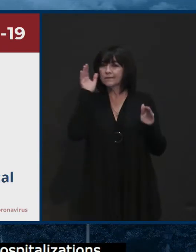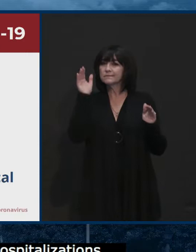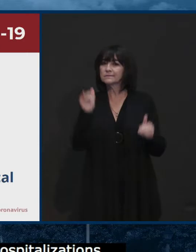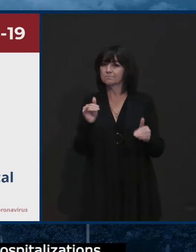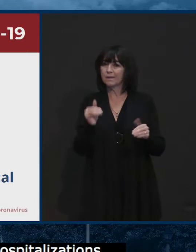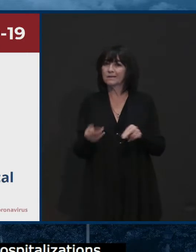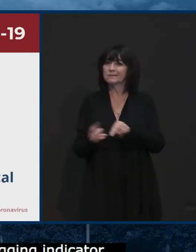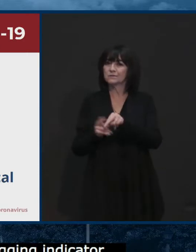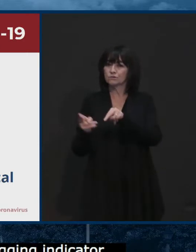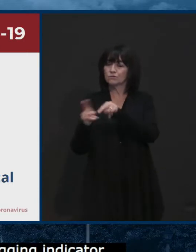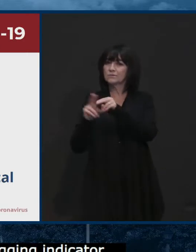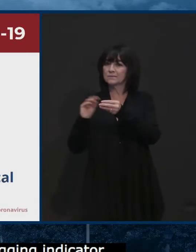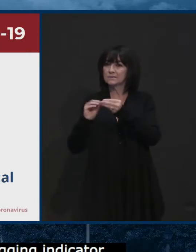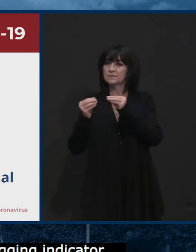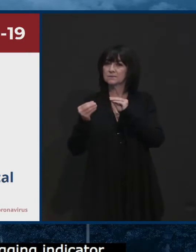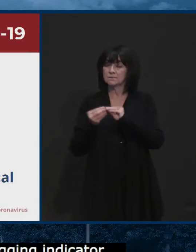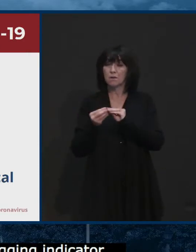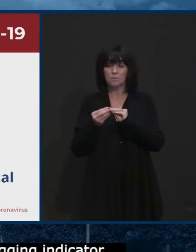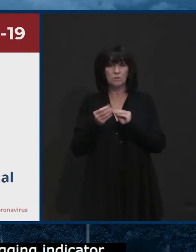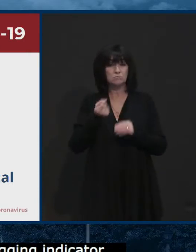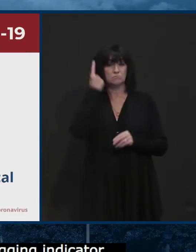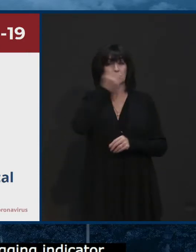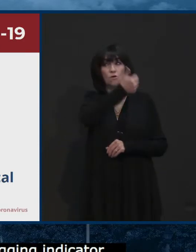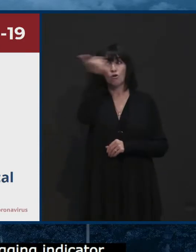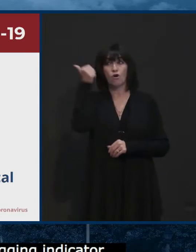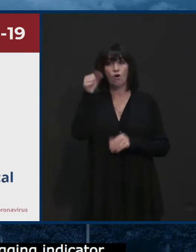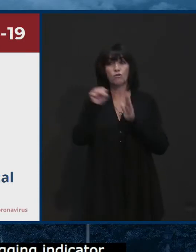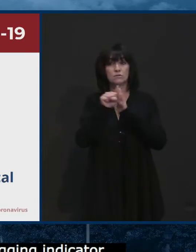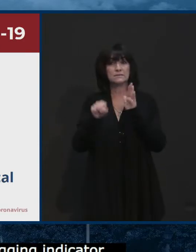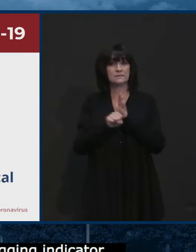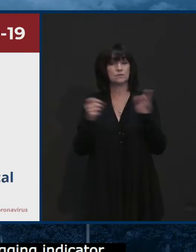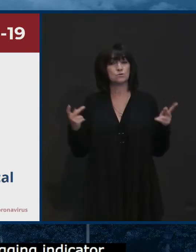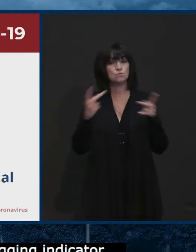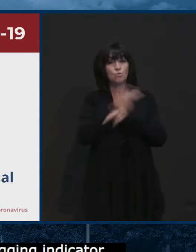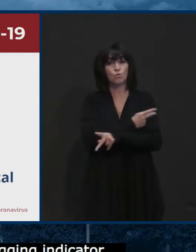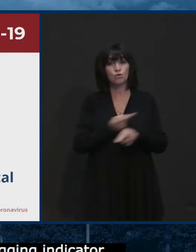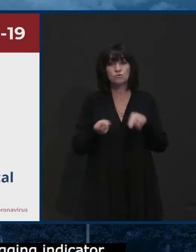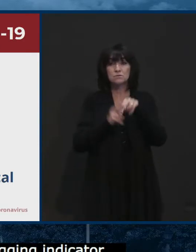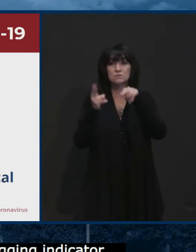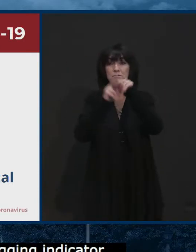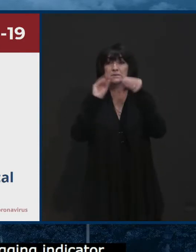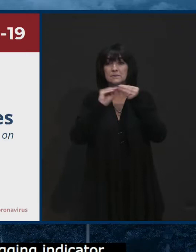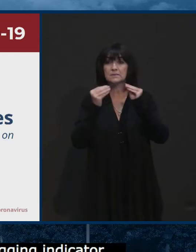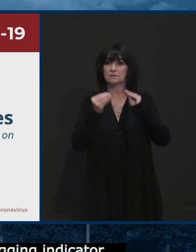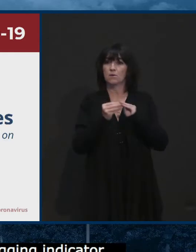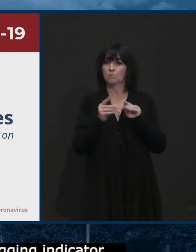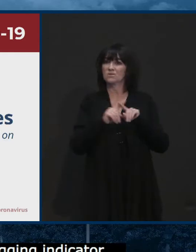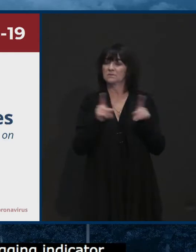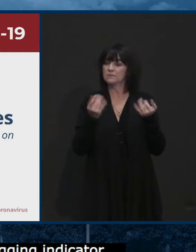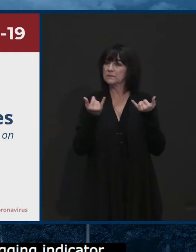dramatically as other states, but certainly very serious increases that we're dealing with